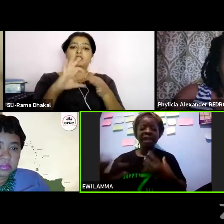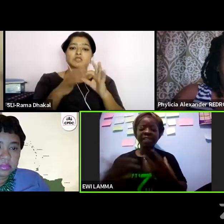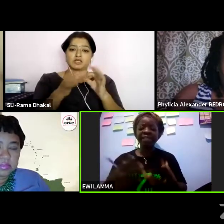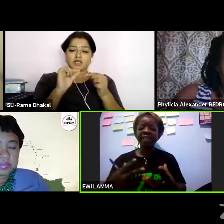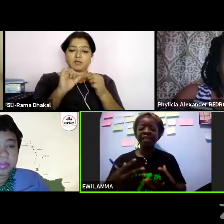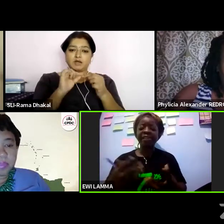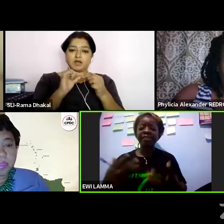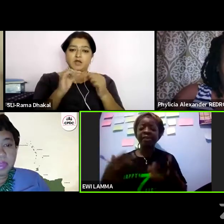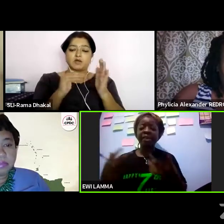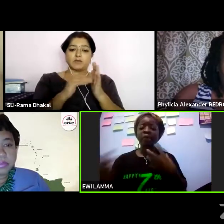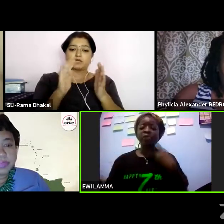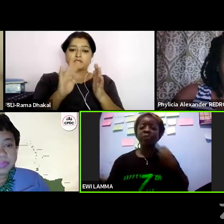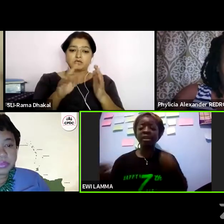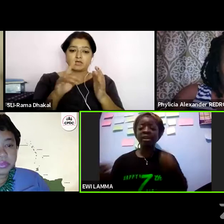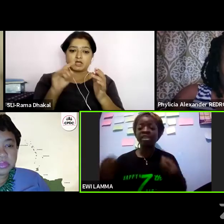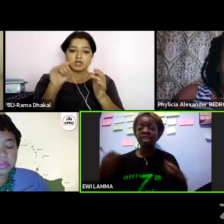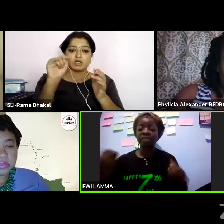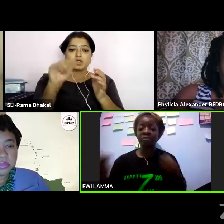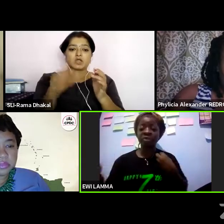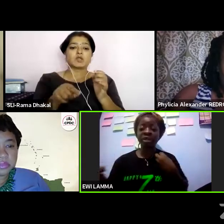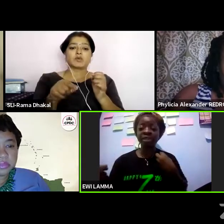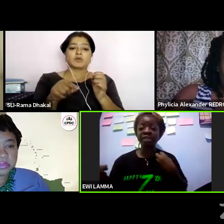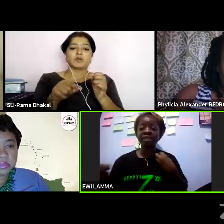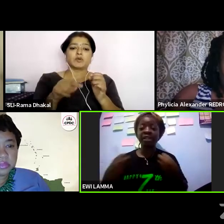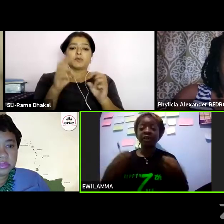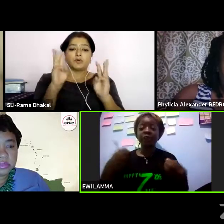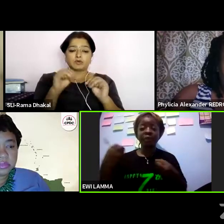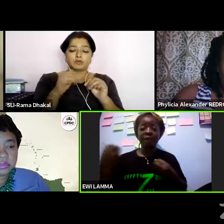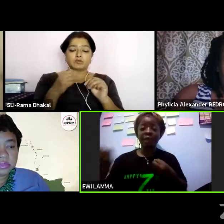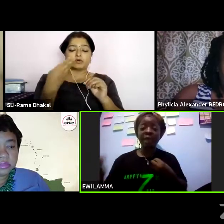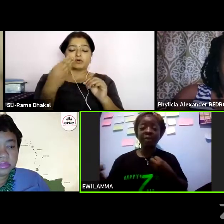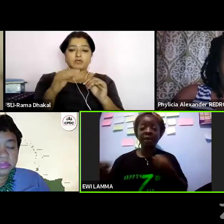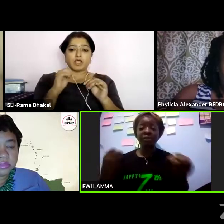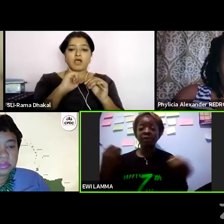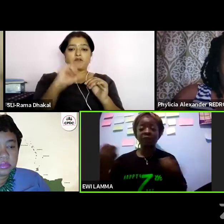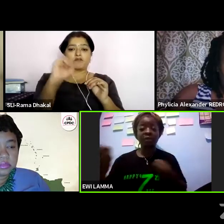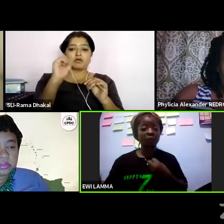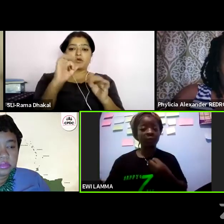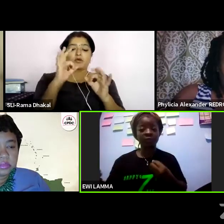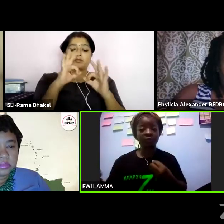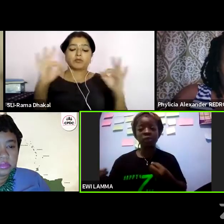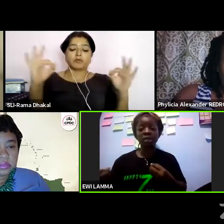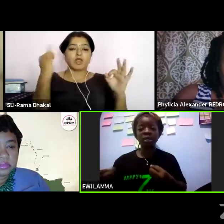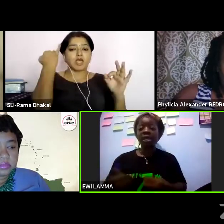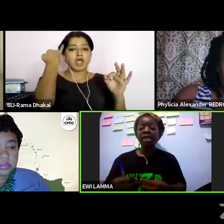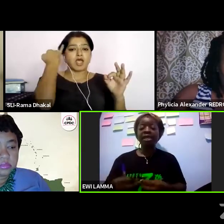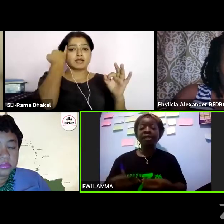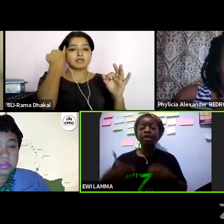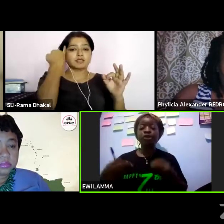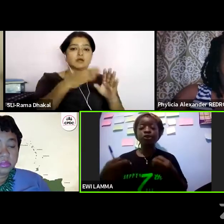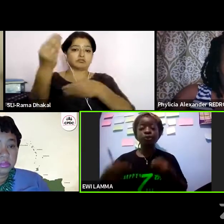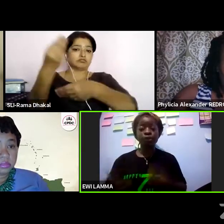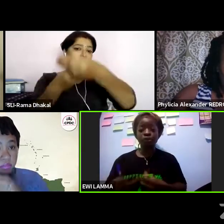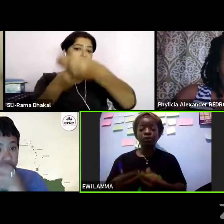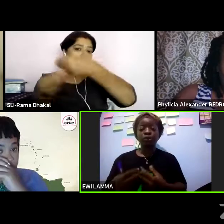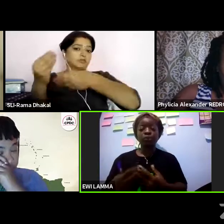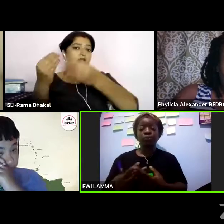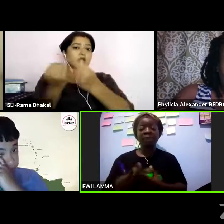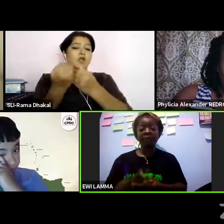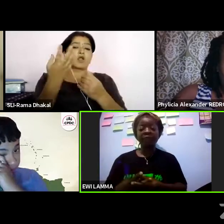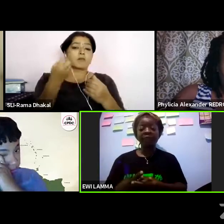sharing ideas on how to manage experiences from our backgrounds and from what we've been doing. It's a